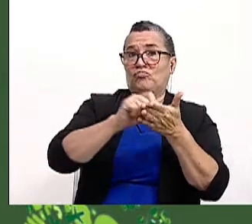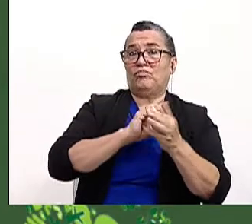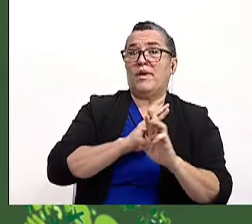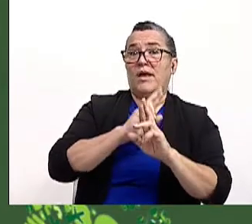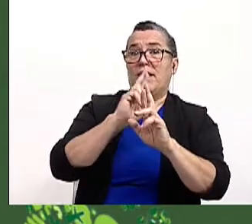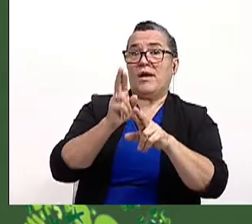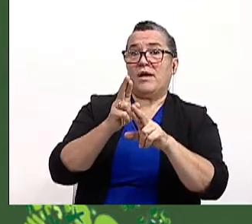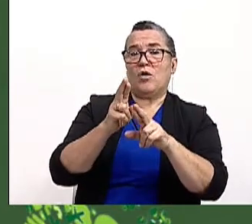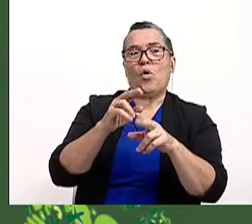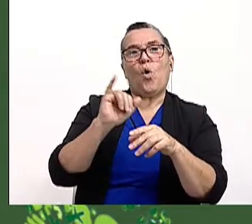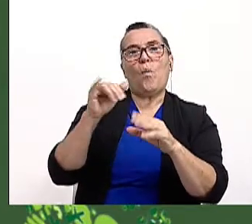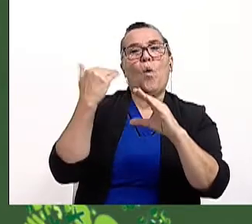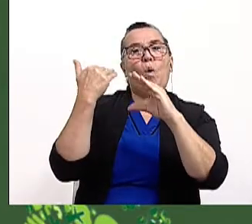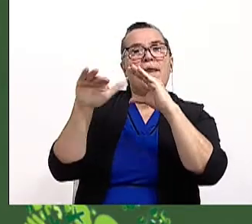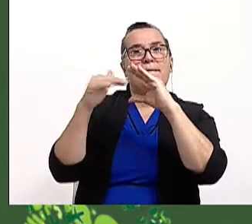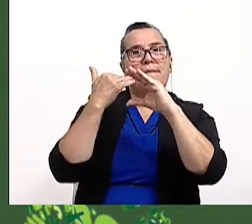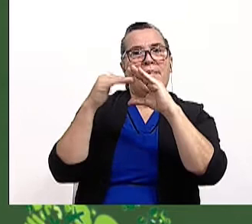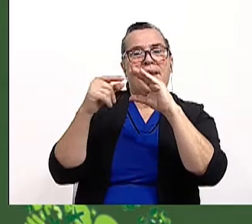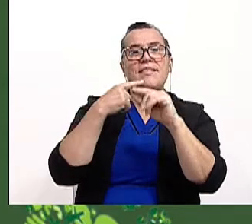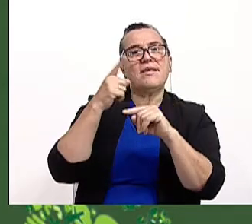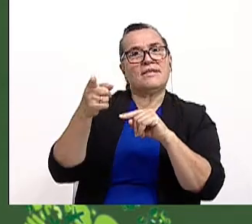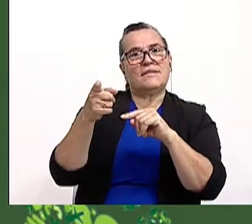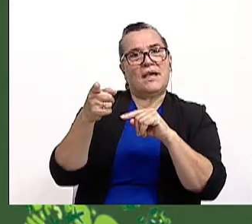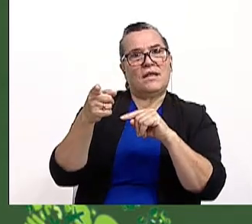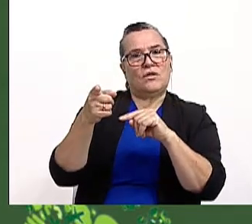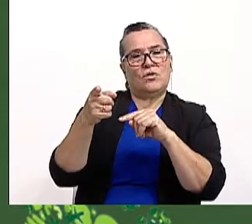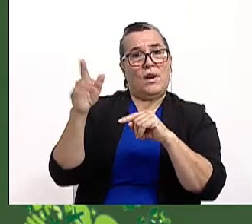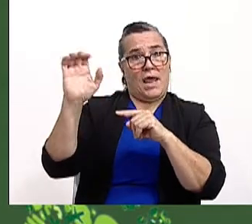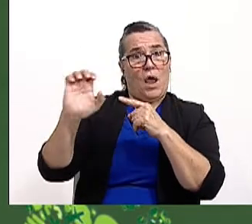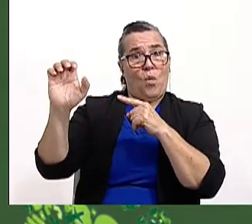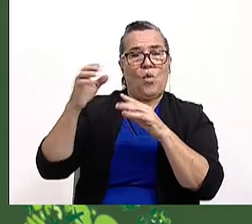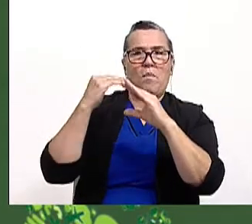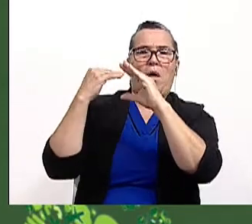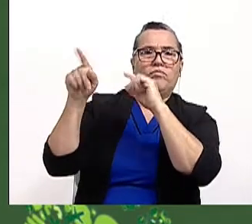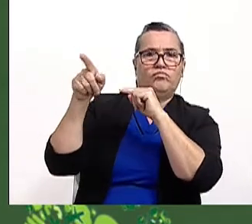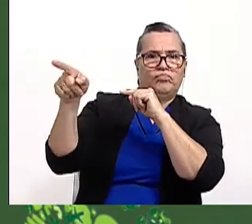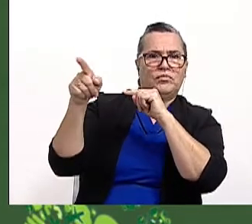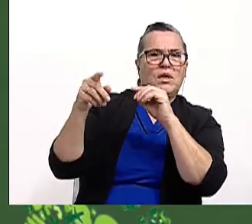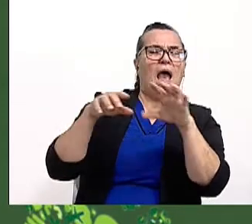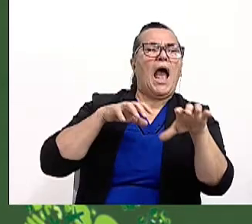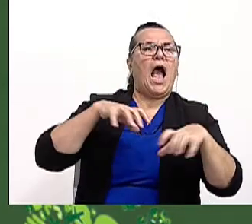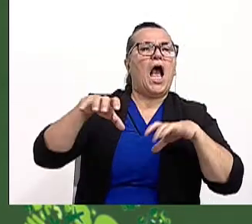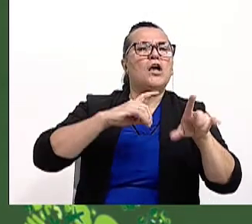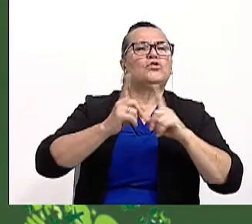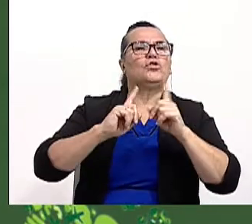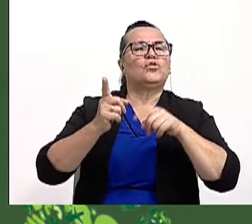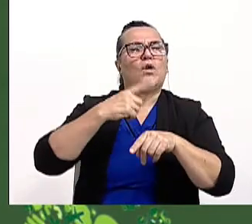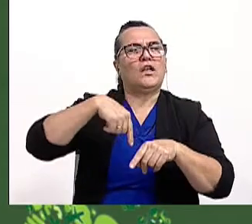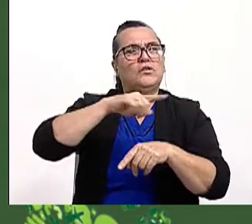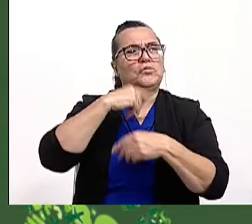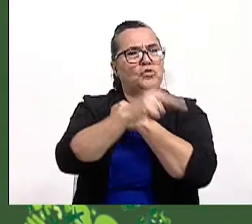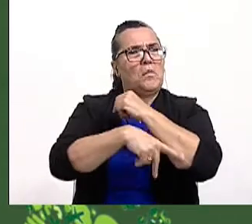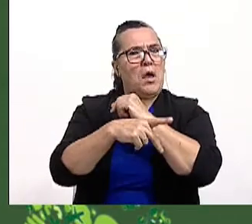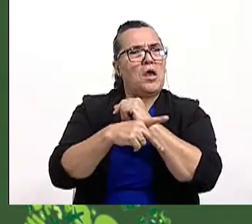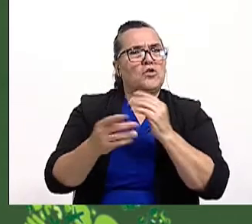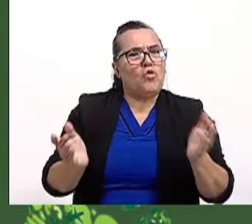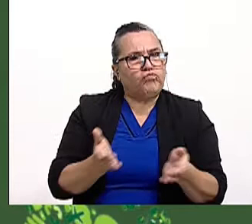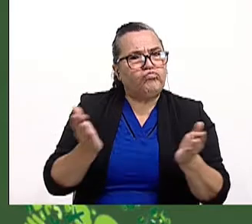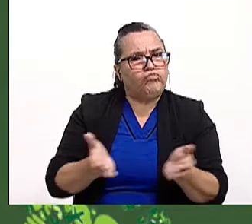an email telling him or her about the different actions that our country has taken to